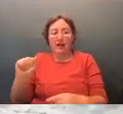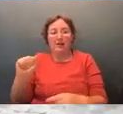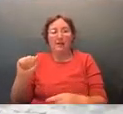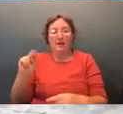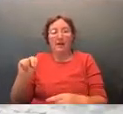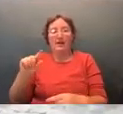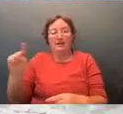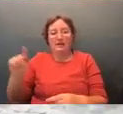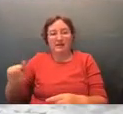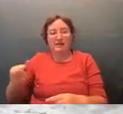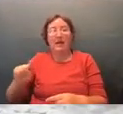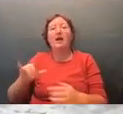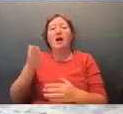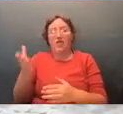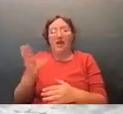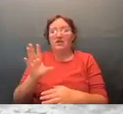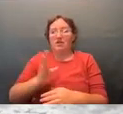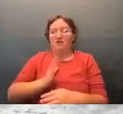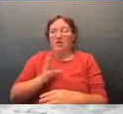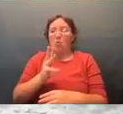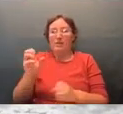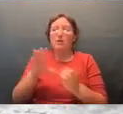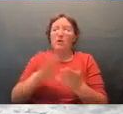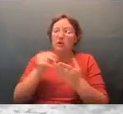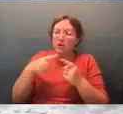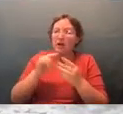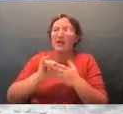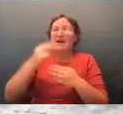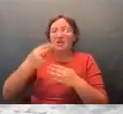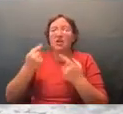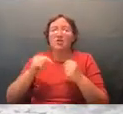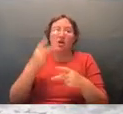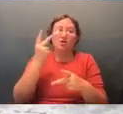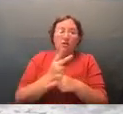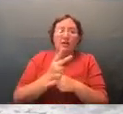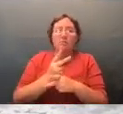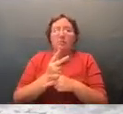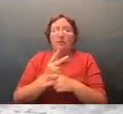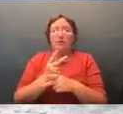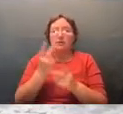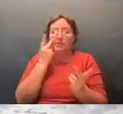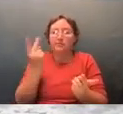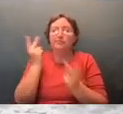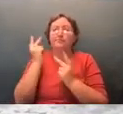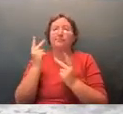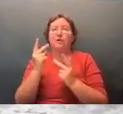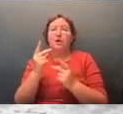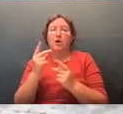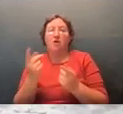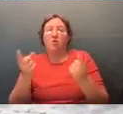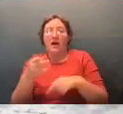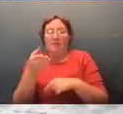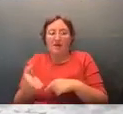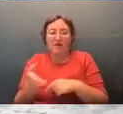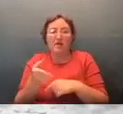mps.gov/MANZ, and you can learn more about this and how they're trying to maintain it for the history of what took place and